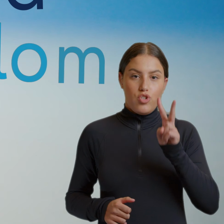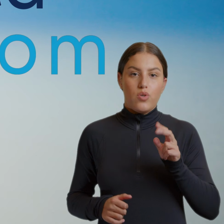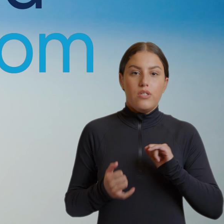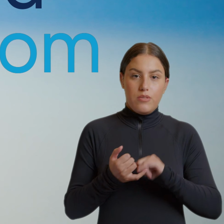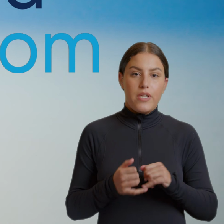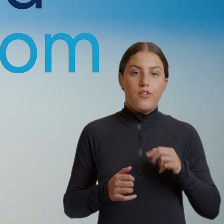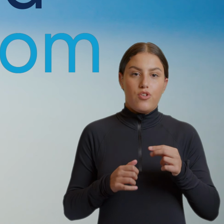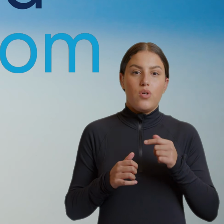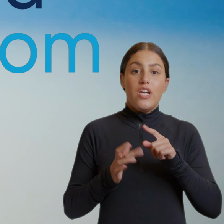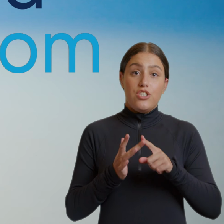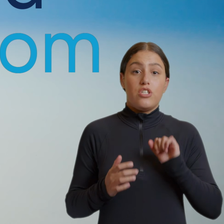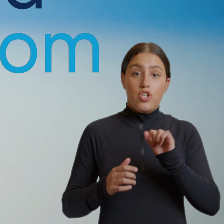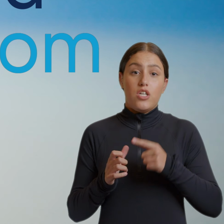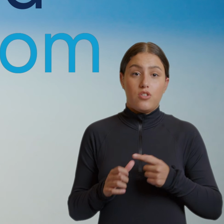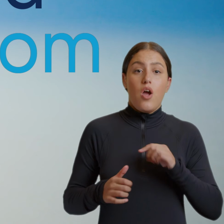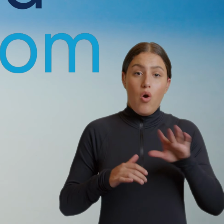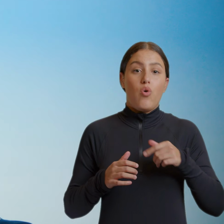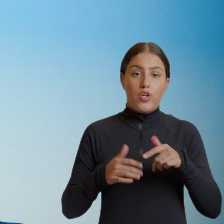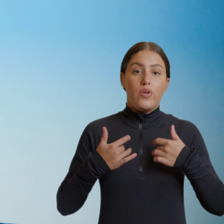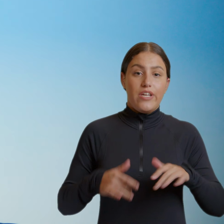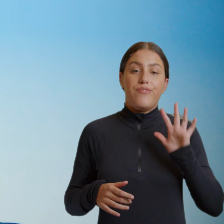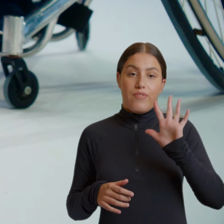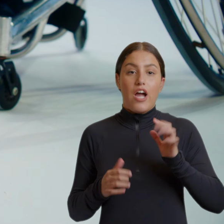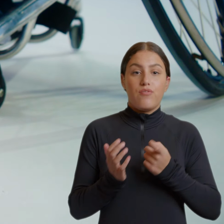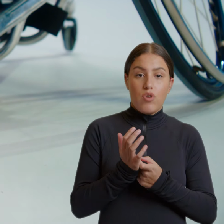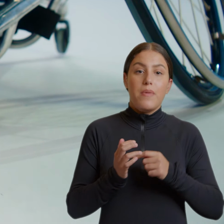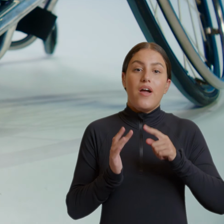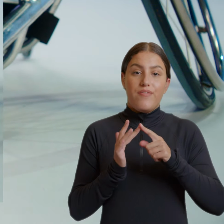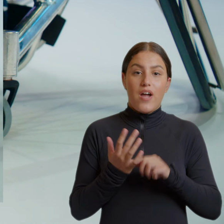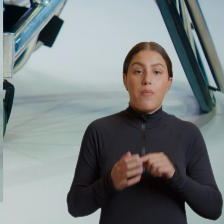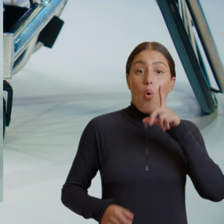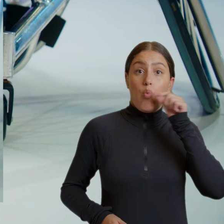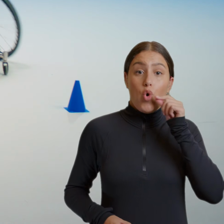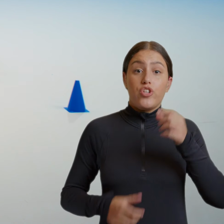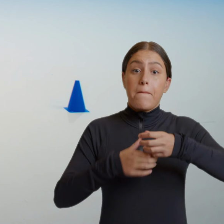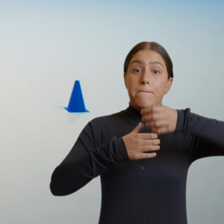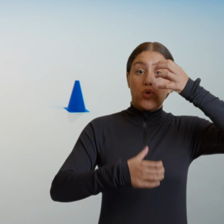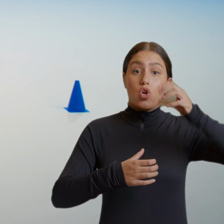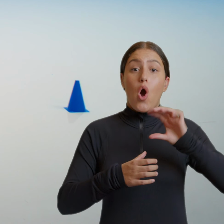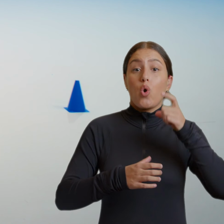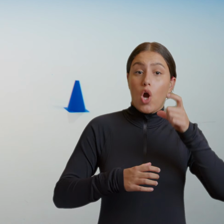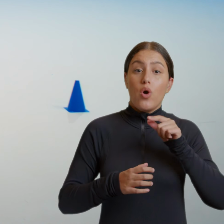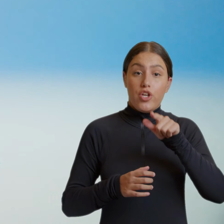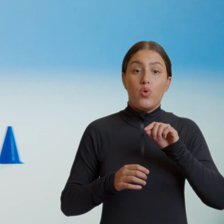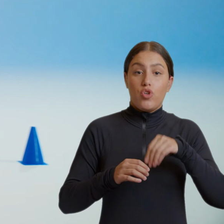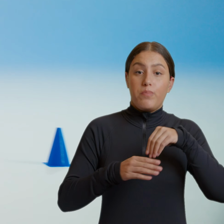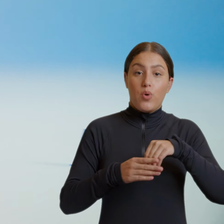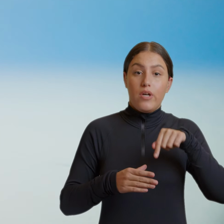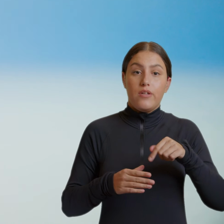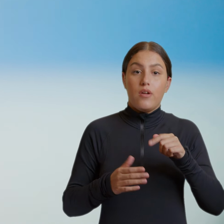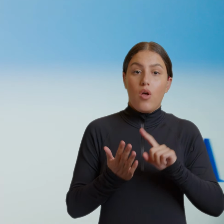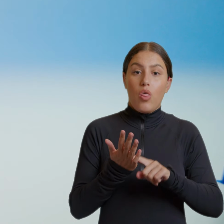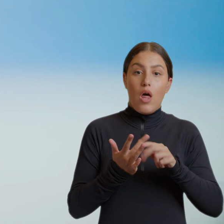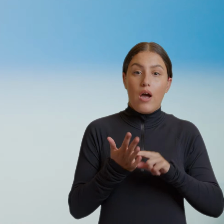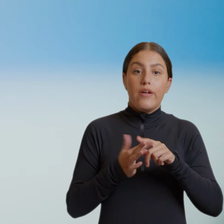slalom. It's to increase your agility. All you need for that is five random items. Either it's a water bottle or it's cones. You just put them in a